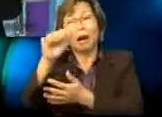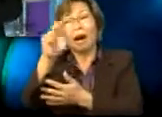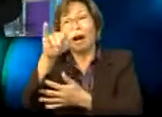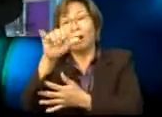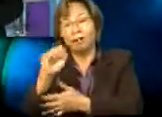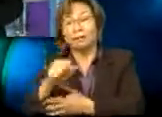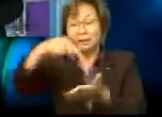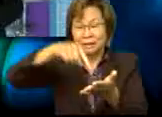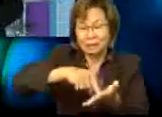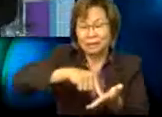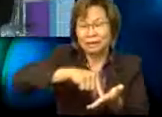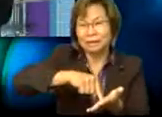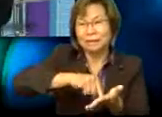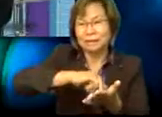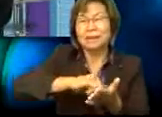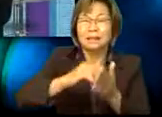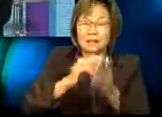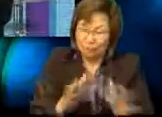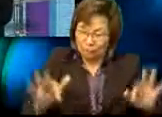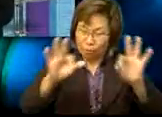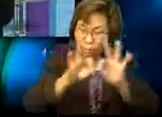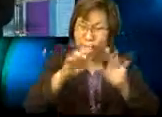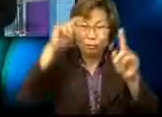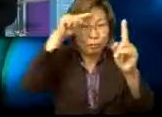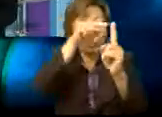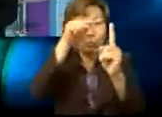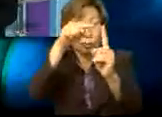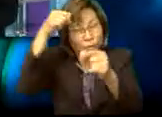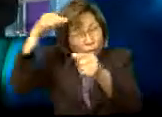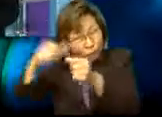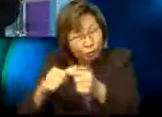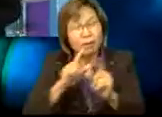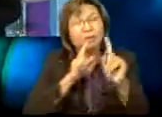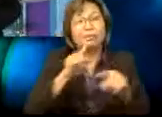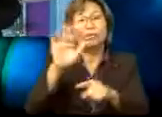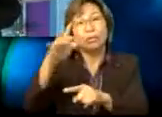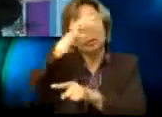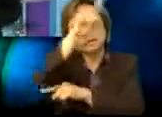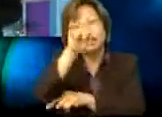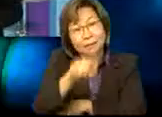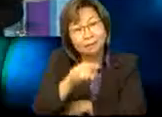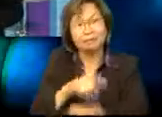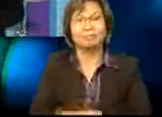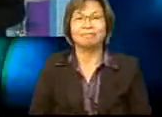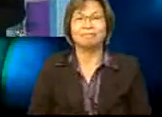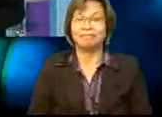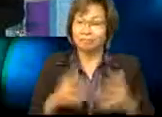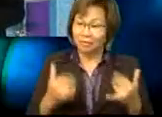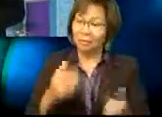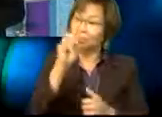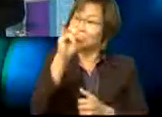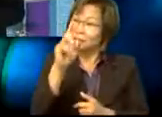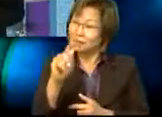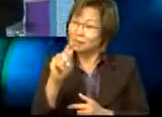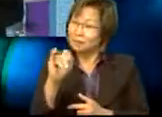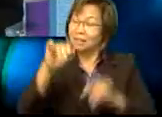of the important points to note when answering for your examination. Now, Siti, can you read